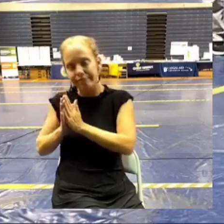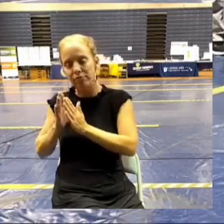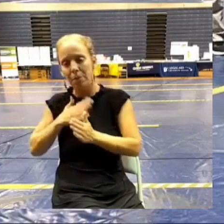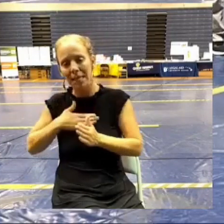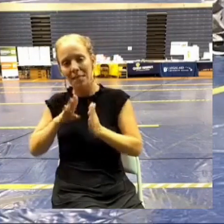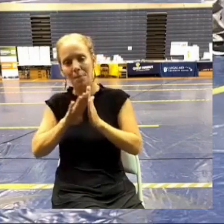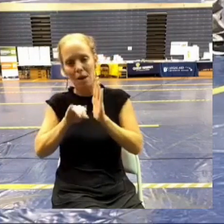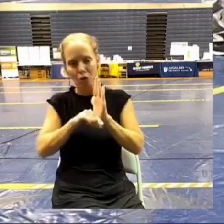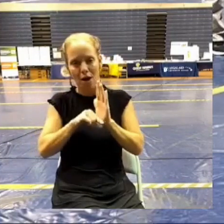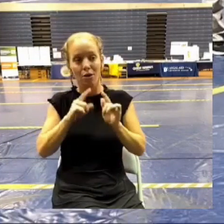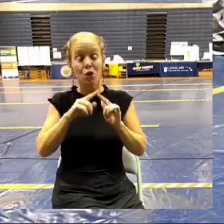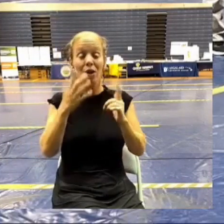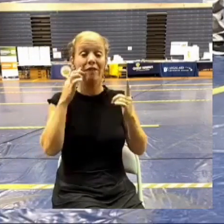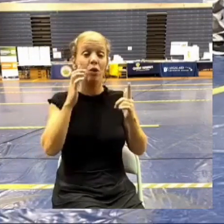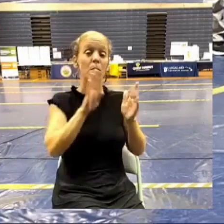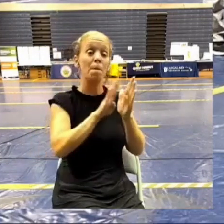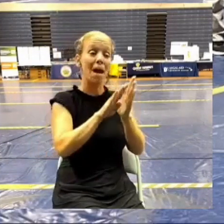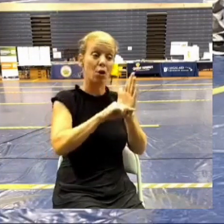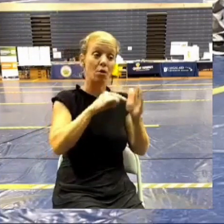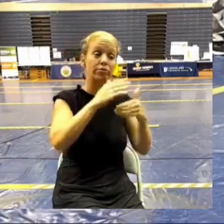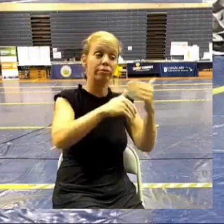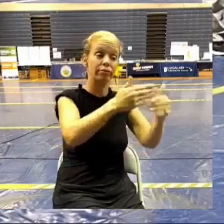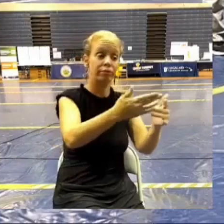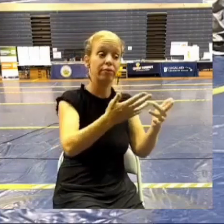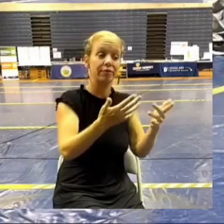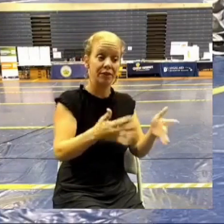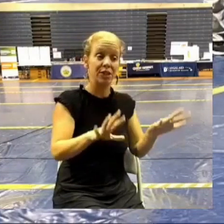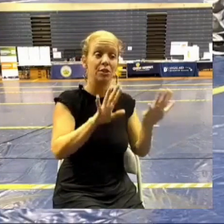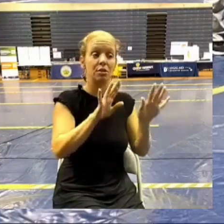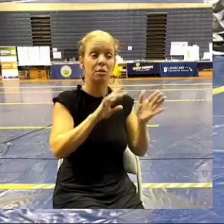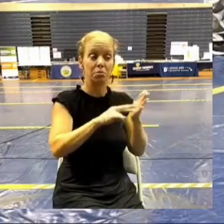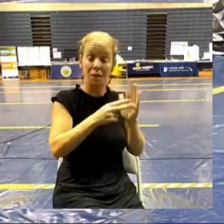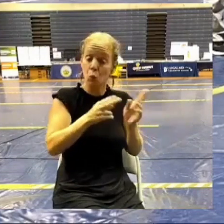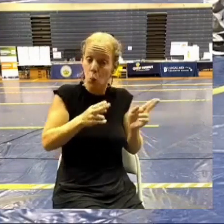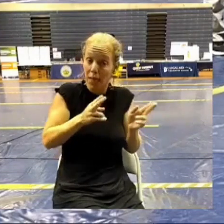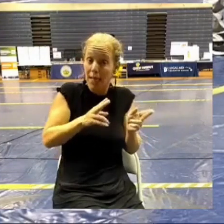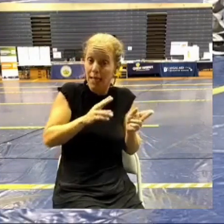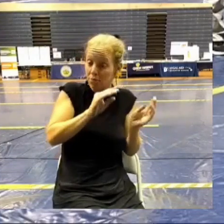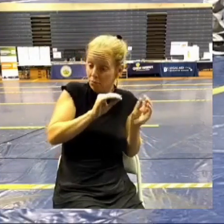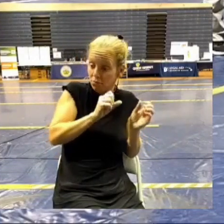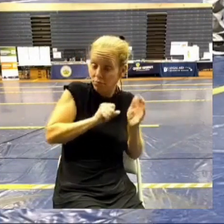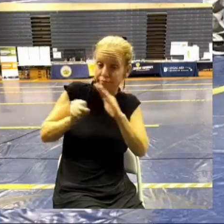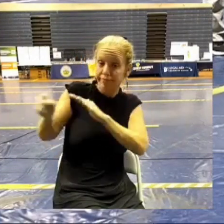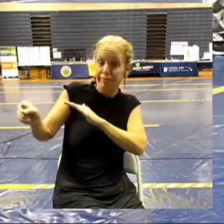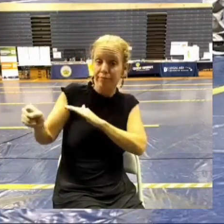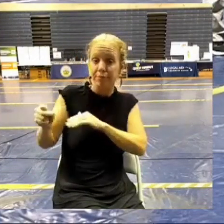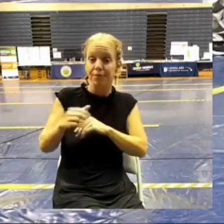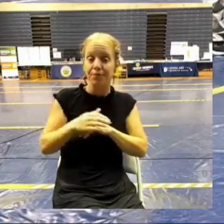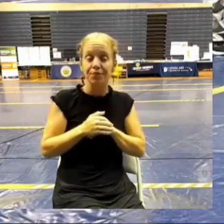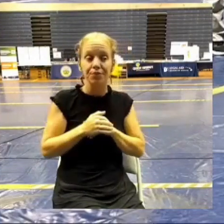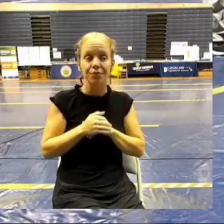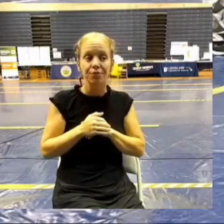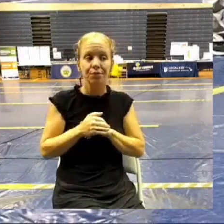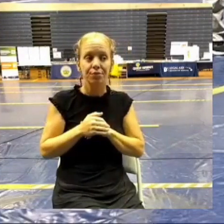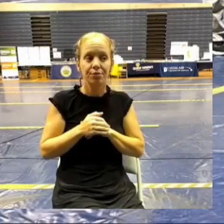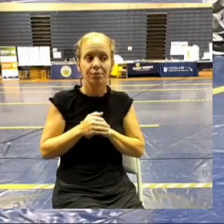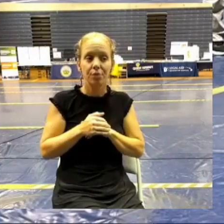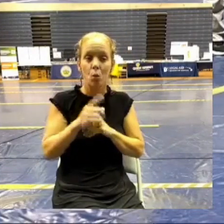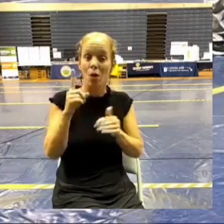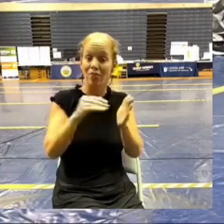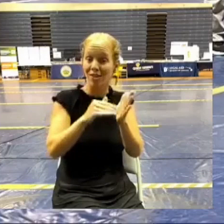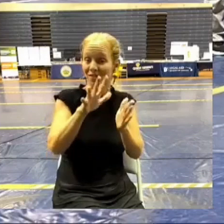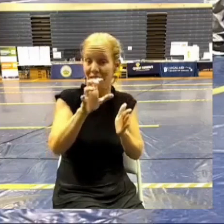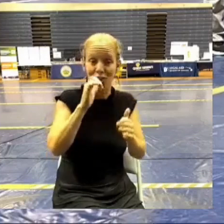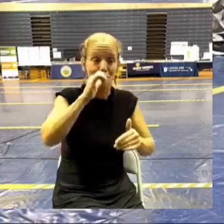fill that out, the quicker we can move you into that unit. So really, we want to be responsive to you. We want to, if I could fill